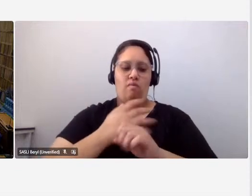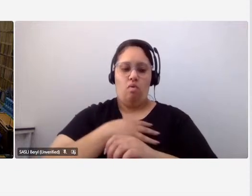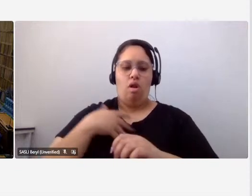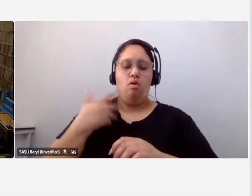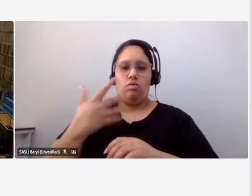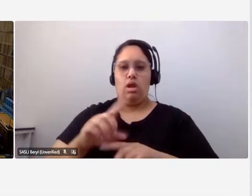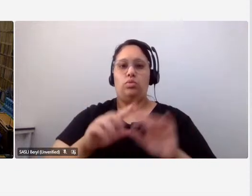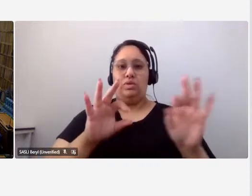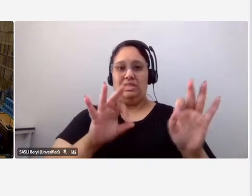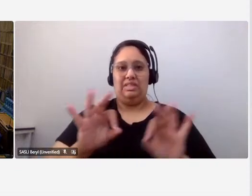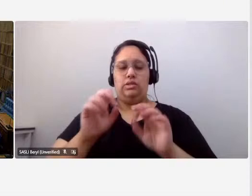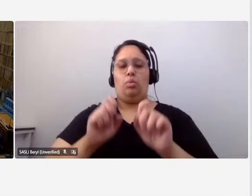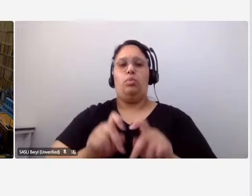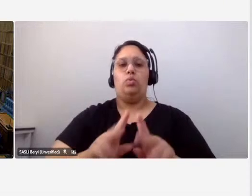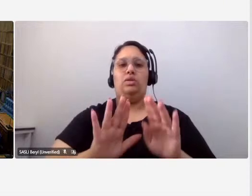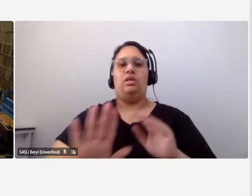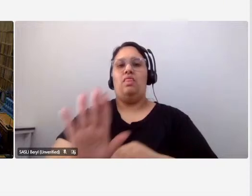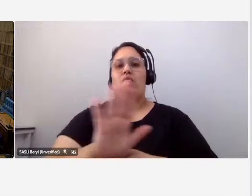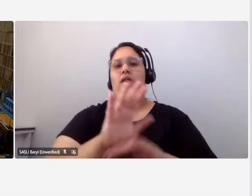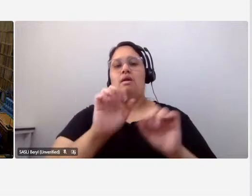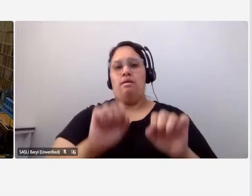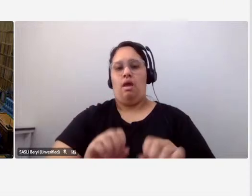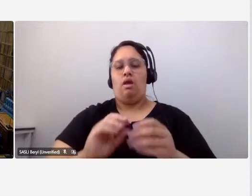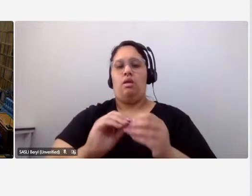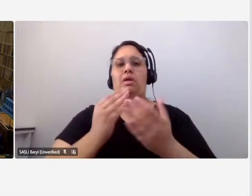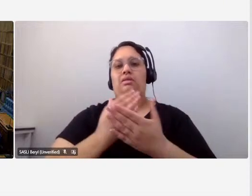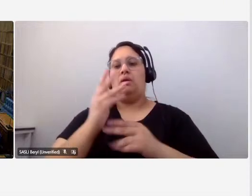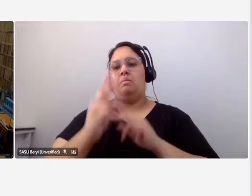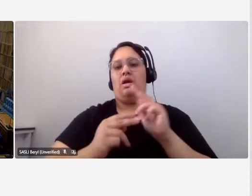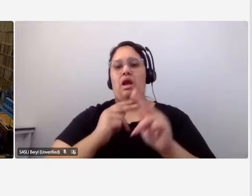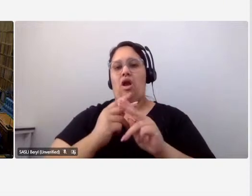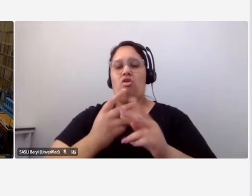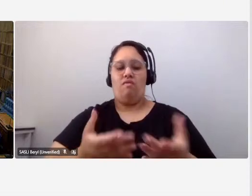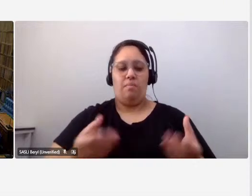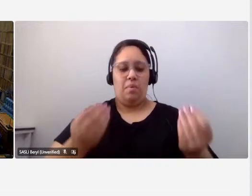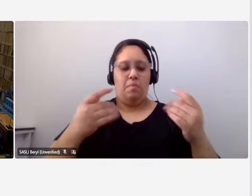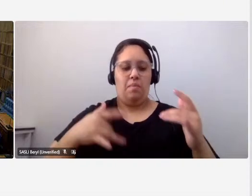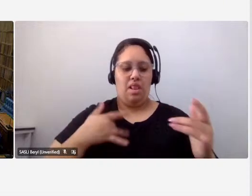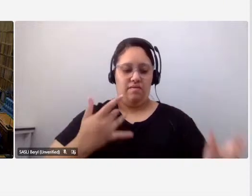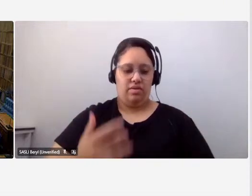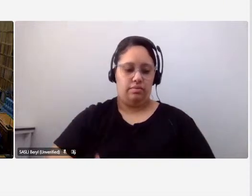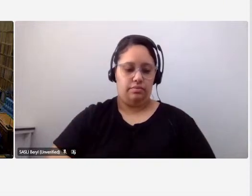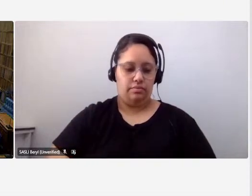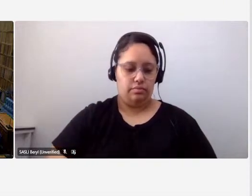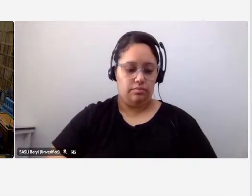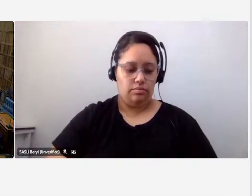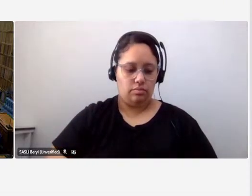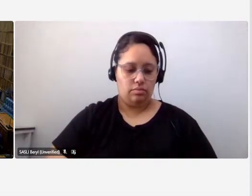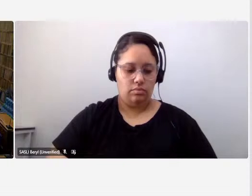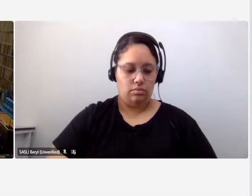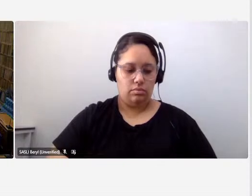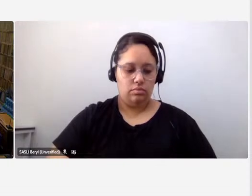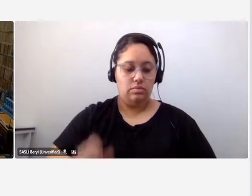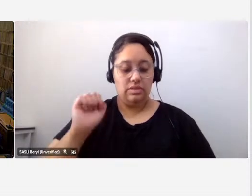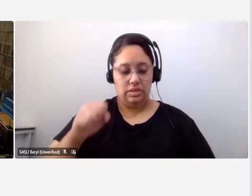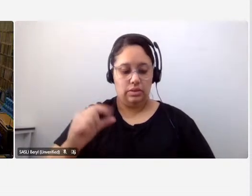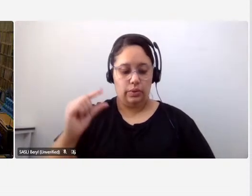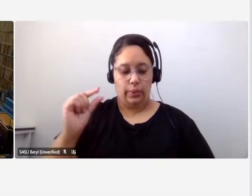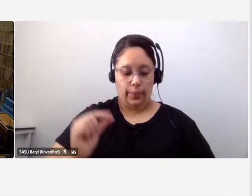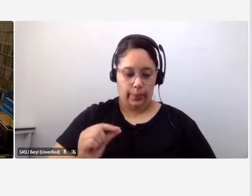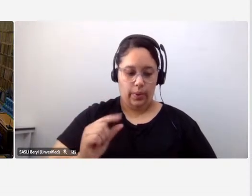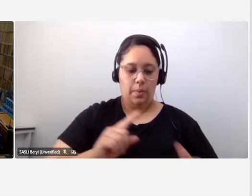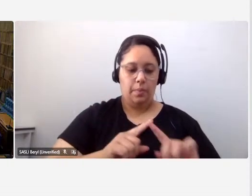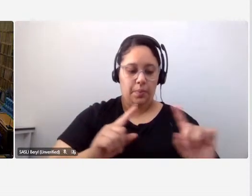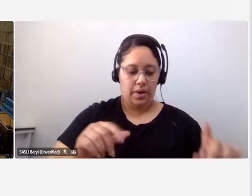So this is an opportunity for them to make some sort of living. And yes, we agree, it's minuscule. And